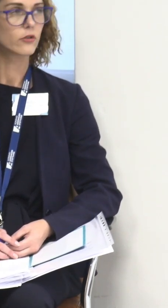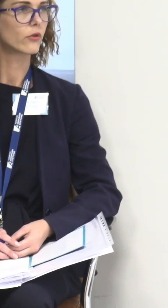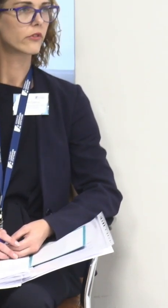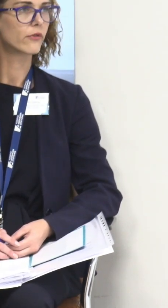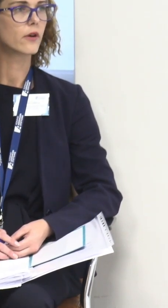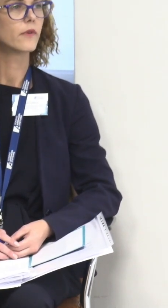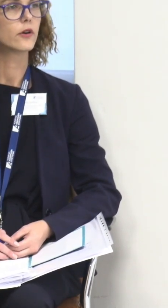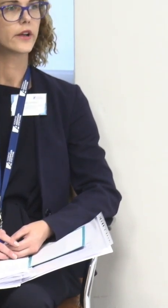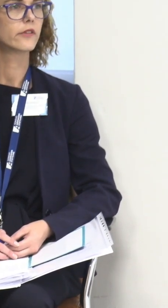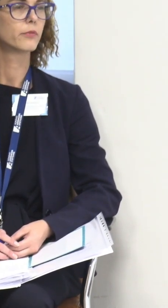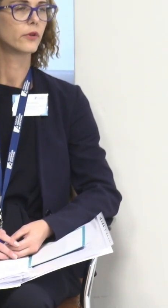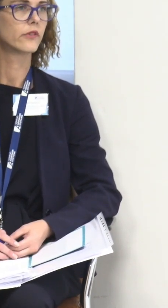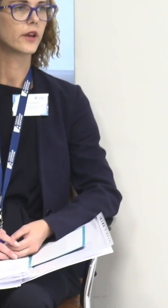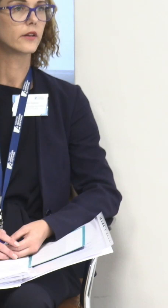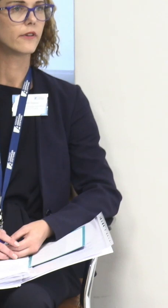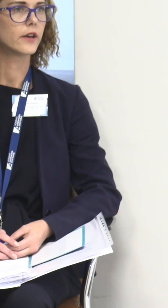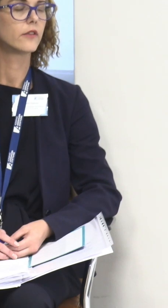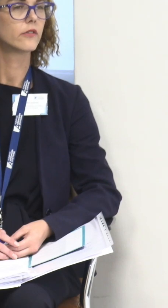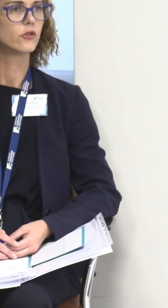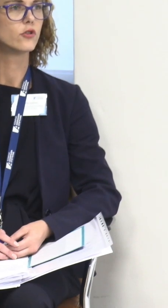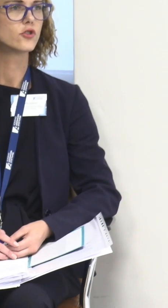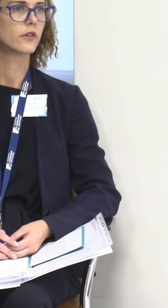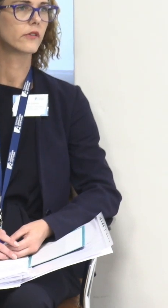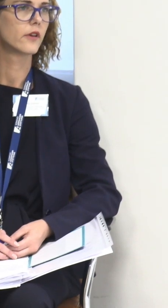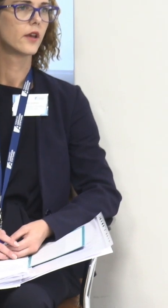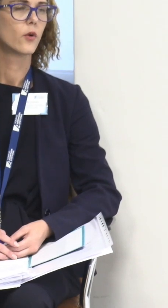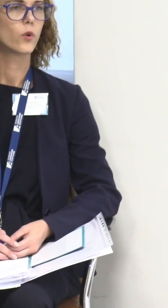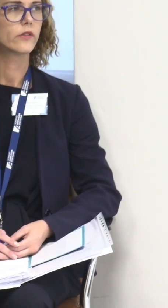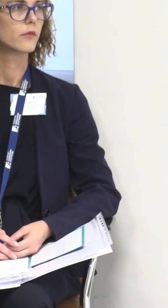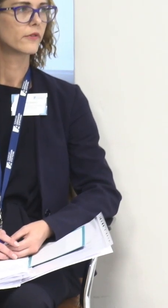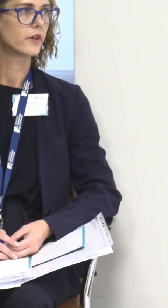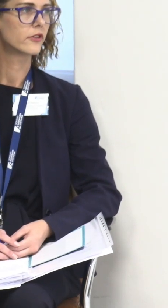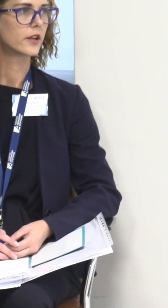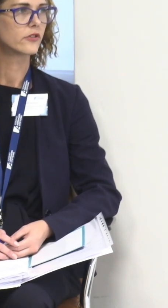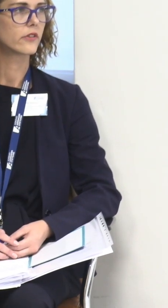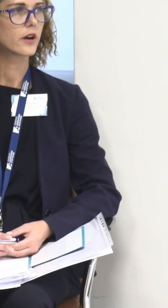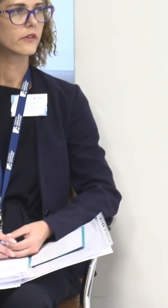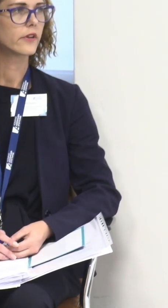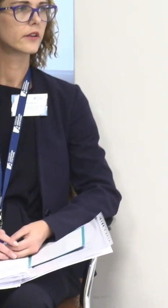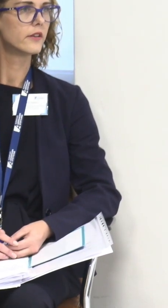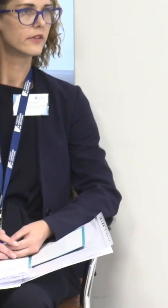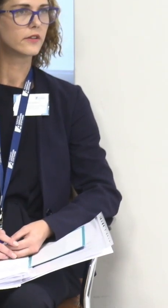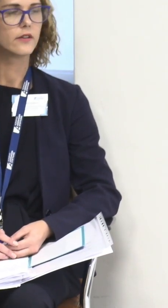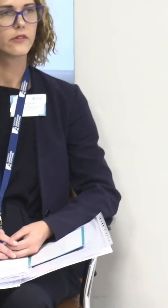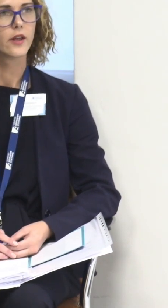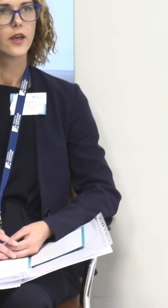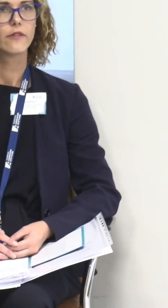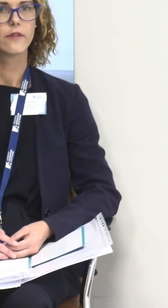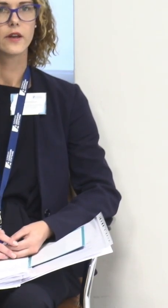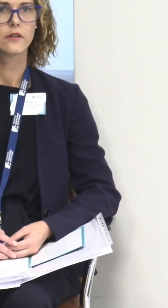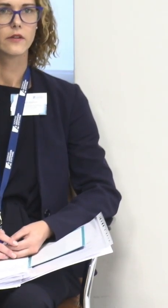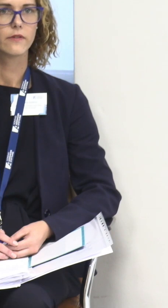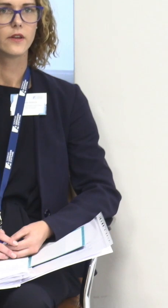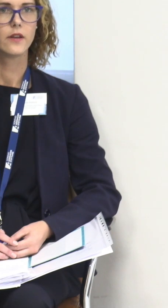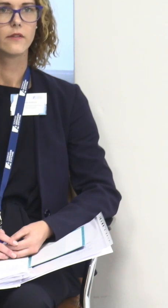out also from our experts and their institutions what some of their challenges are, the activities